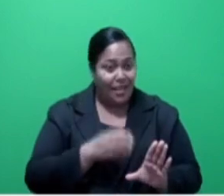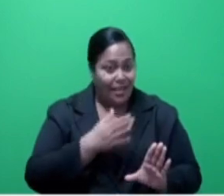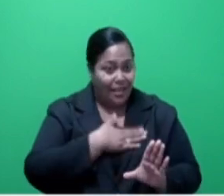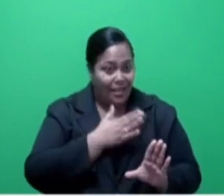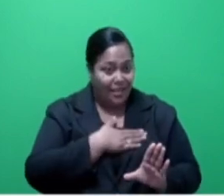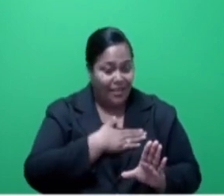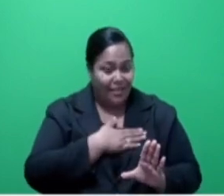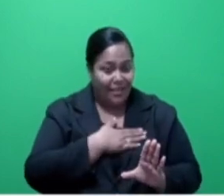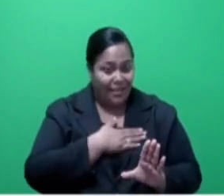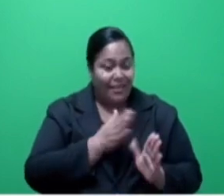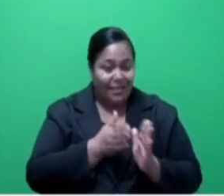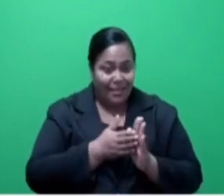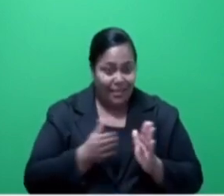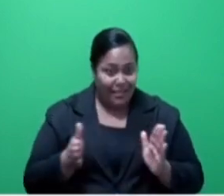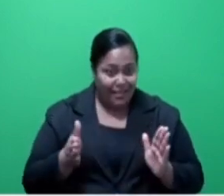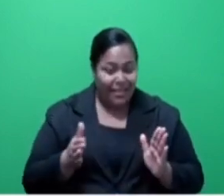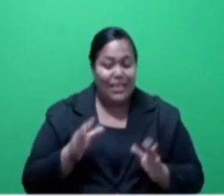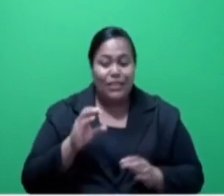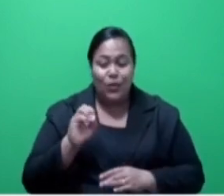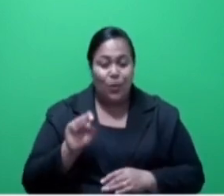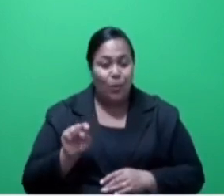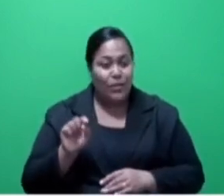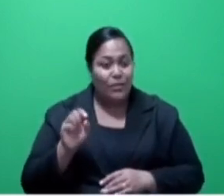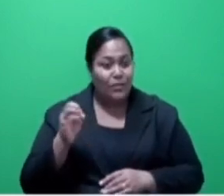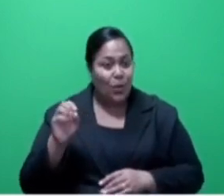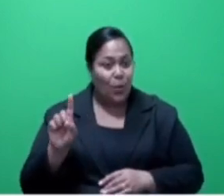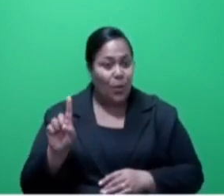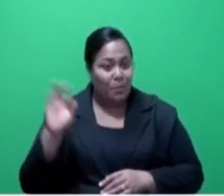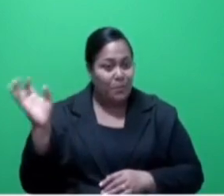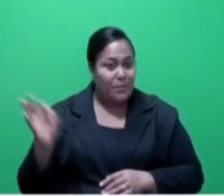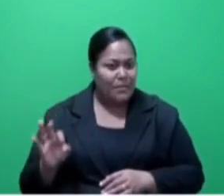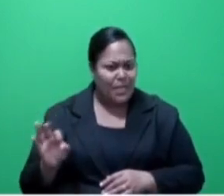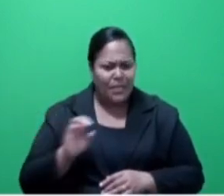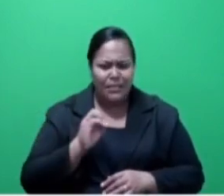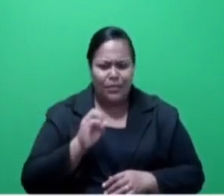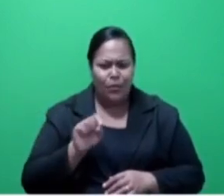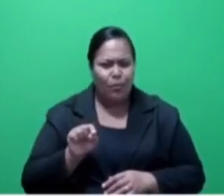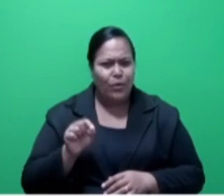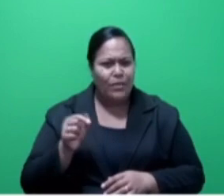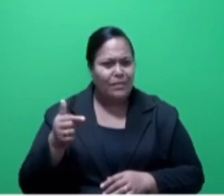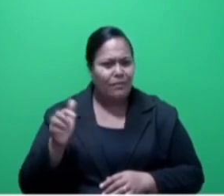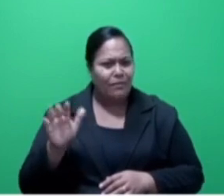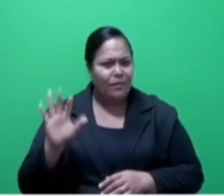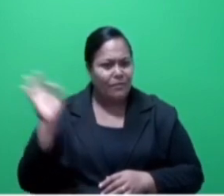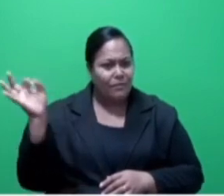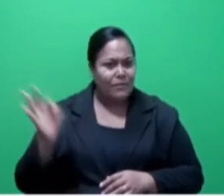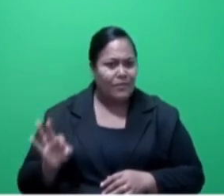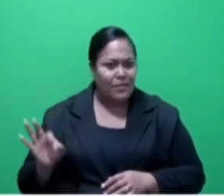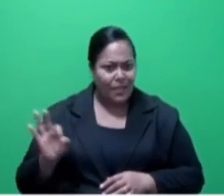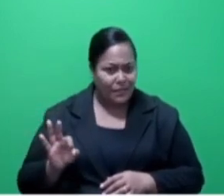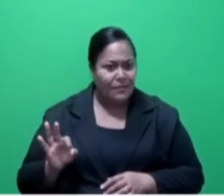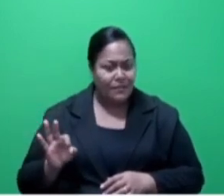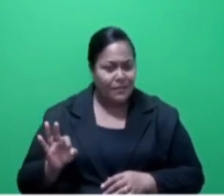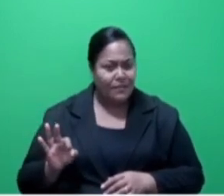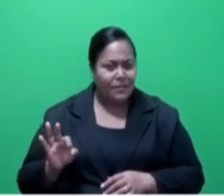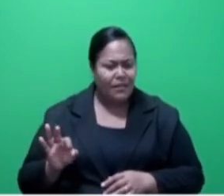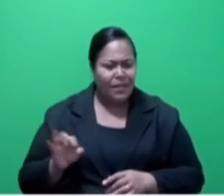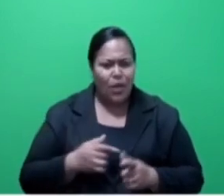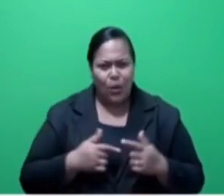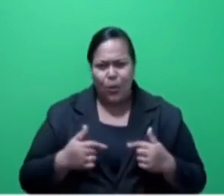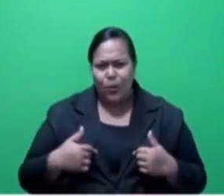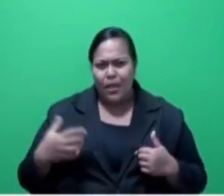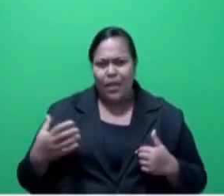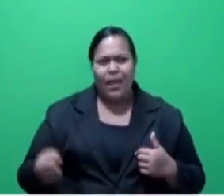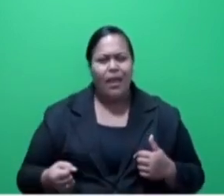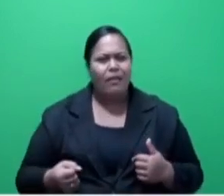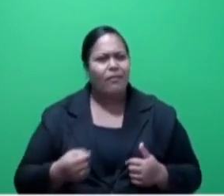rate at 0.01% and 0.75%, and inflation is much higher than that, you actually end up having